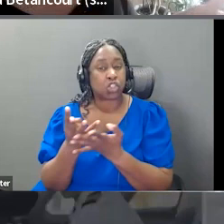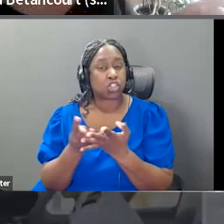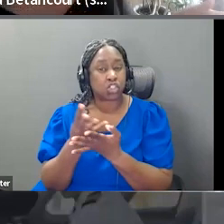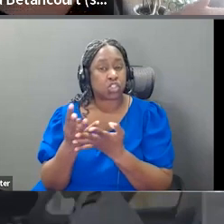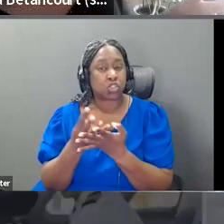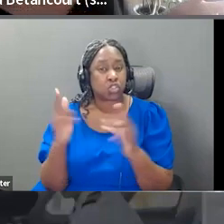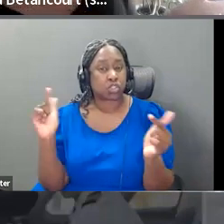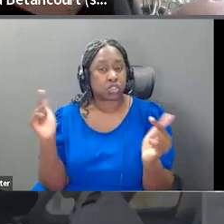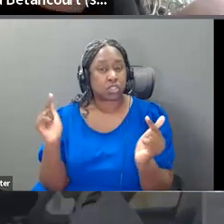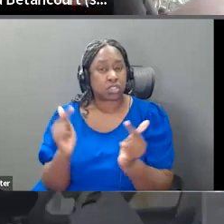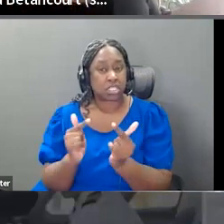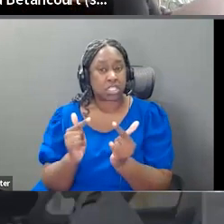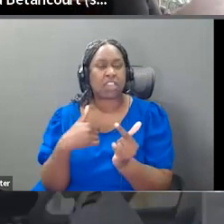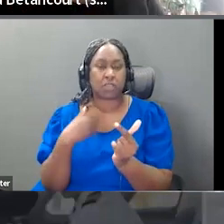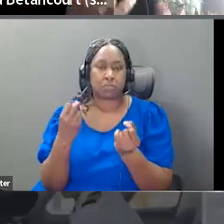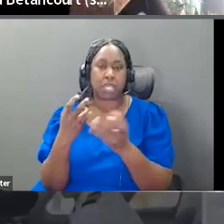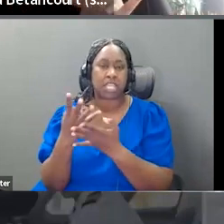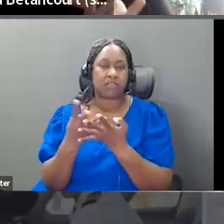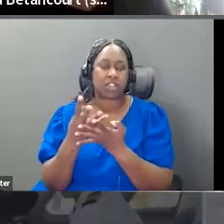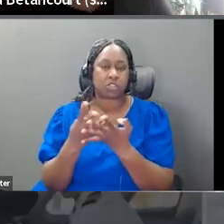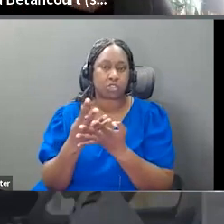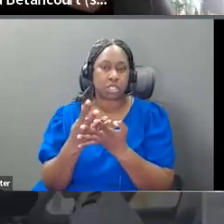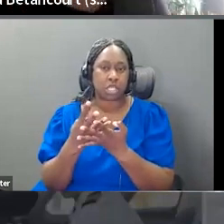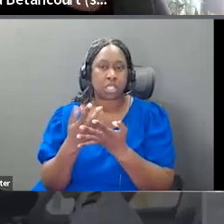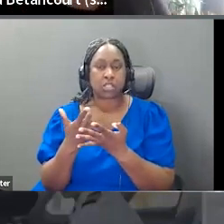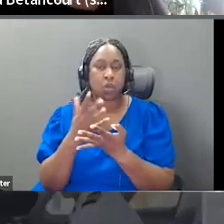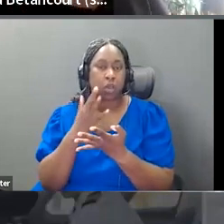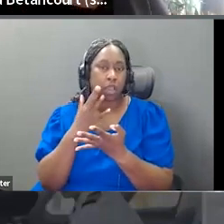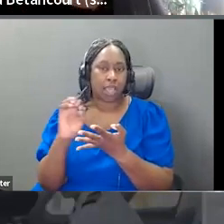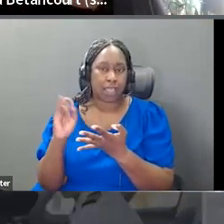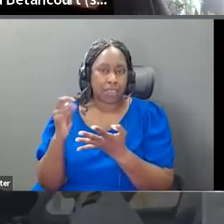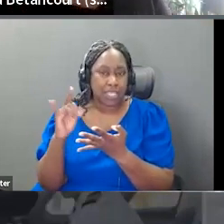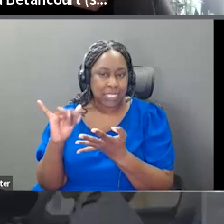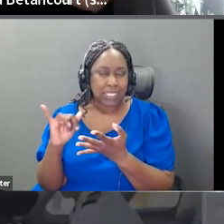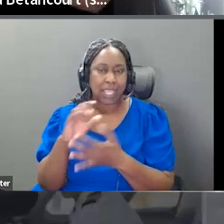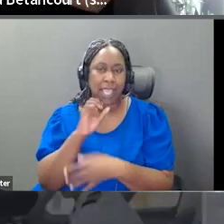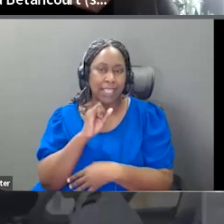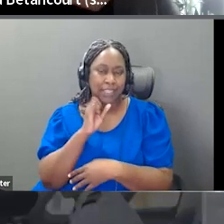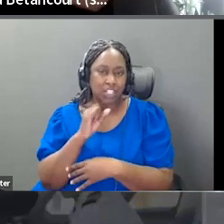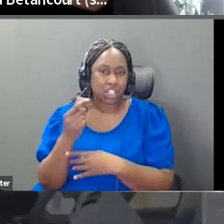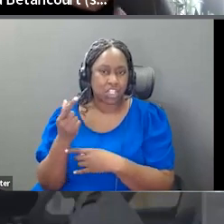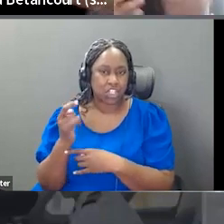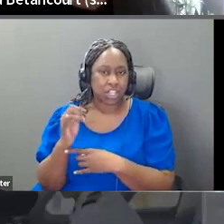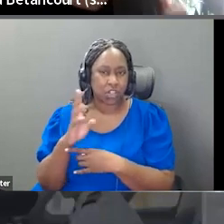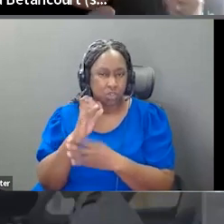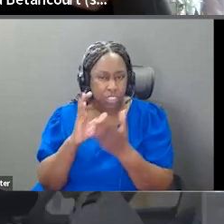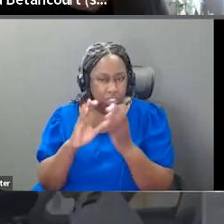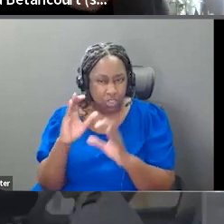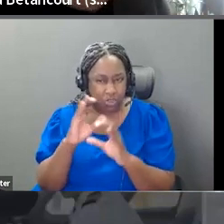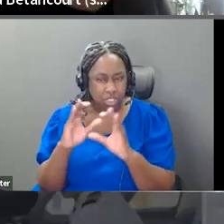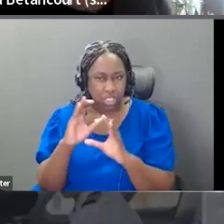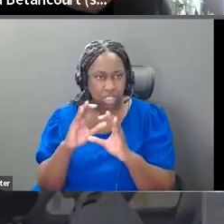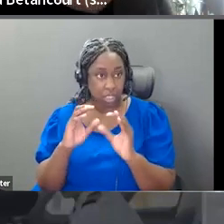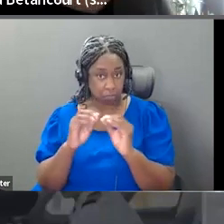of filters on stock photo sites now that you can search by ethnicity, by age, by gender. And the more that you